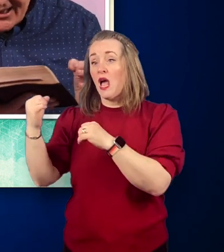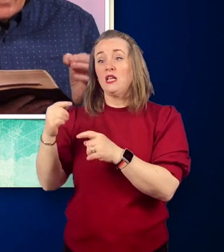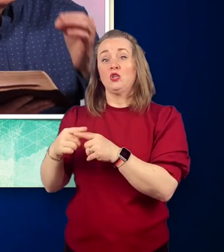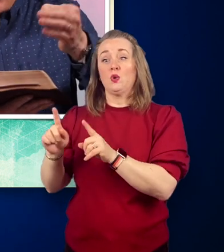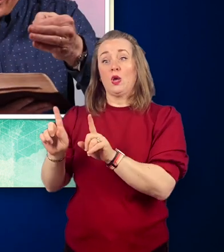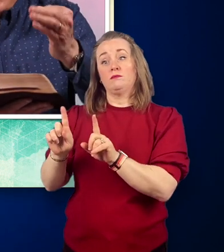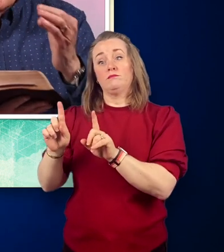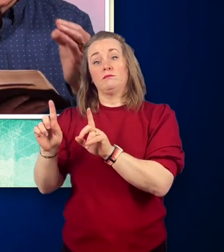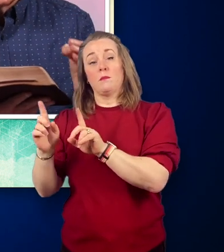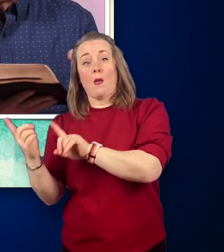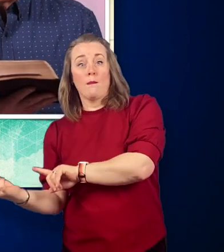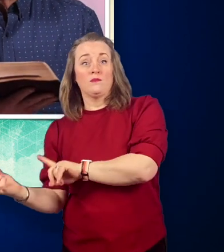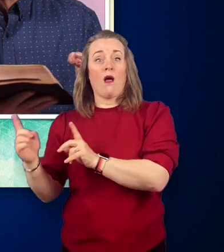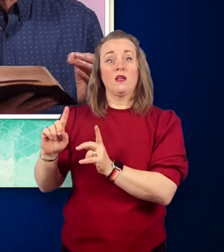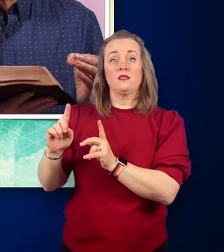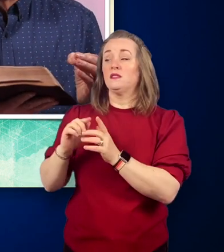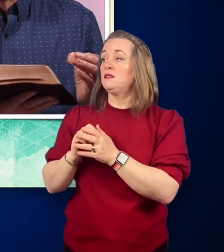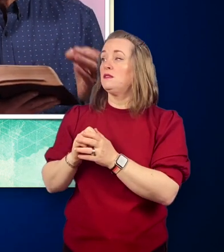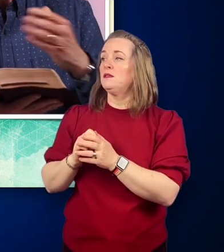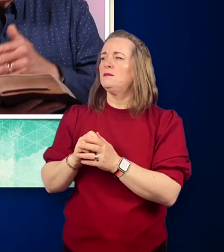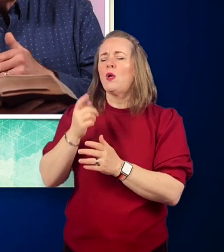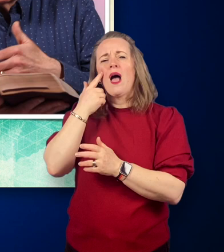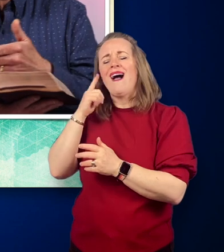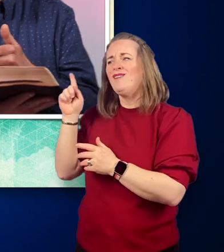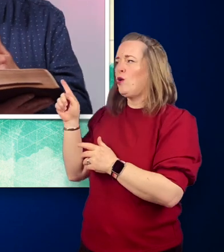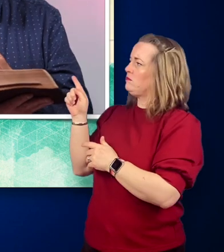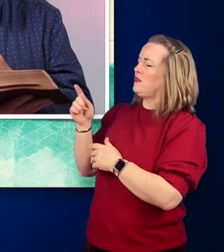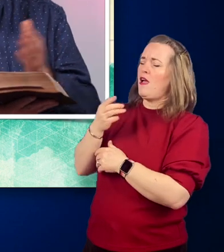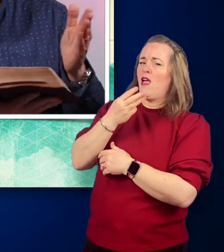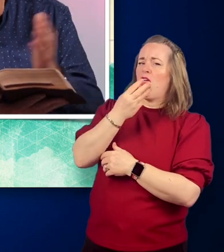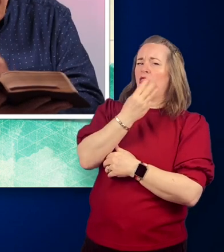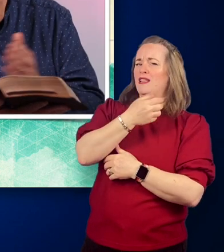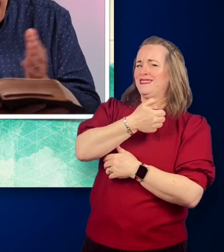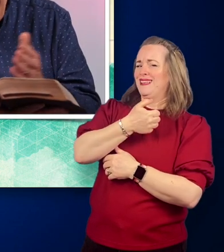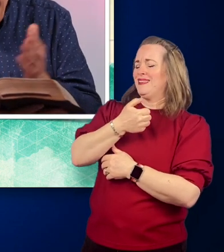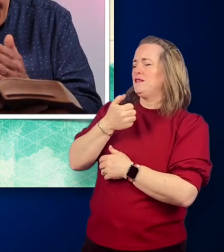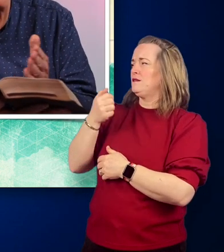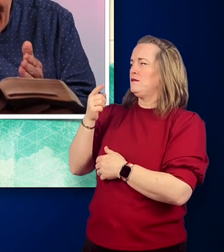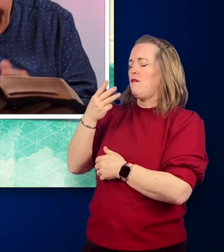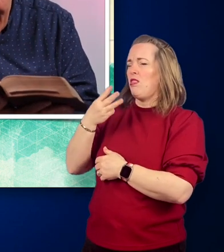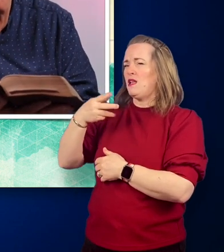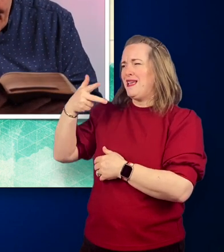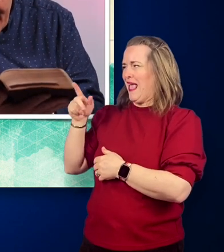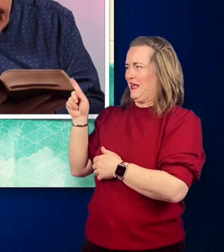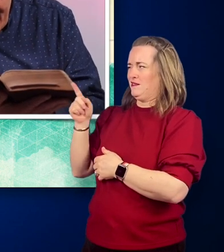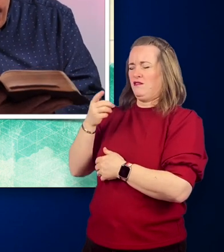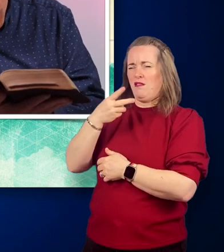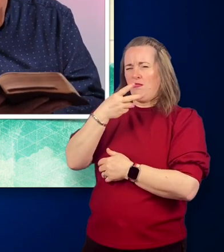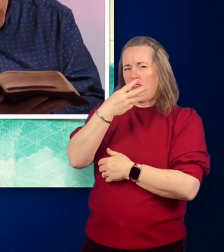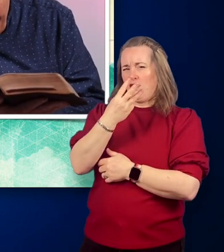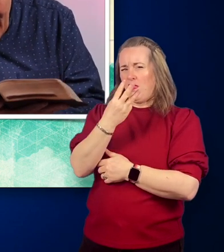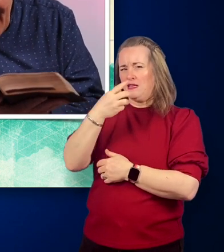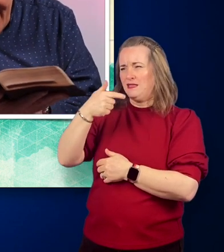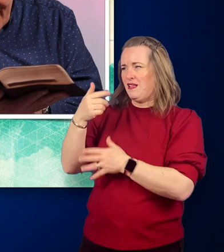and 38, 37's not there. Because some manuscripts don't have that. But in 37, it says